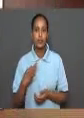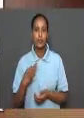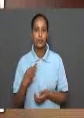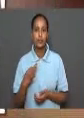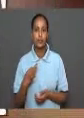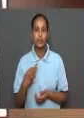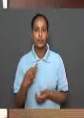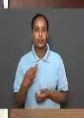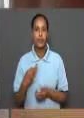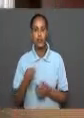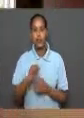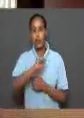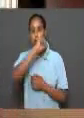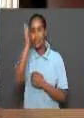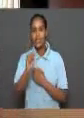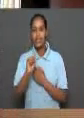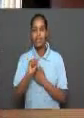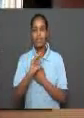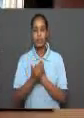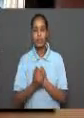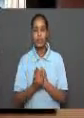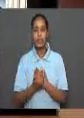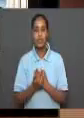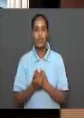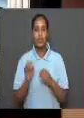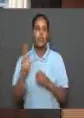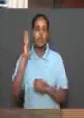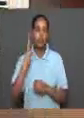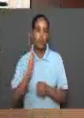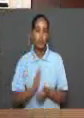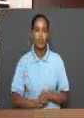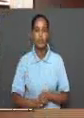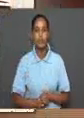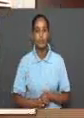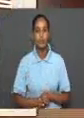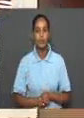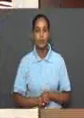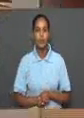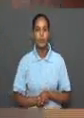clothing, weather stripping, and even jewelry.